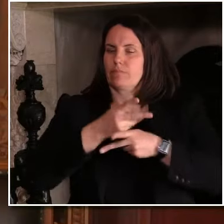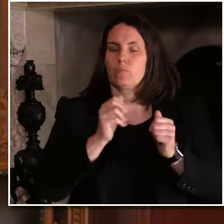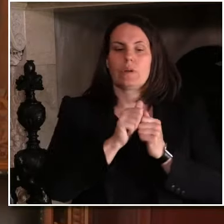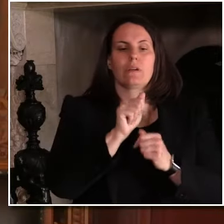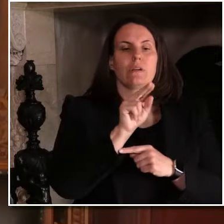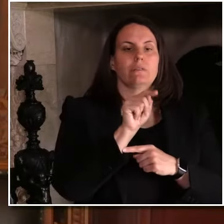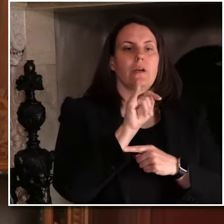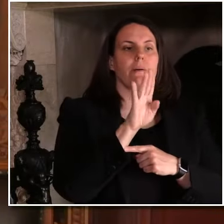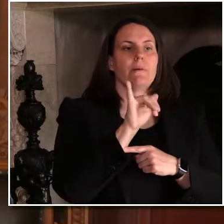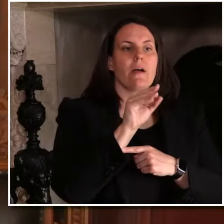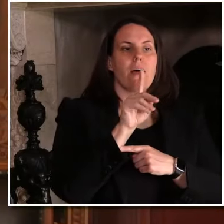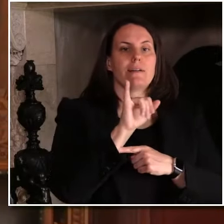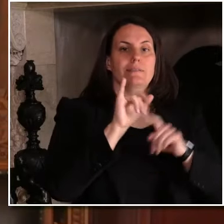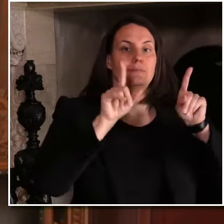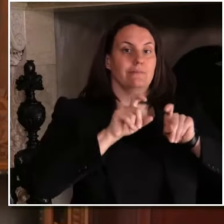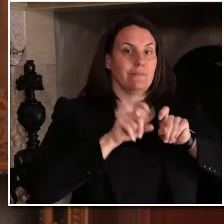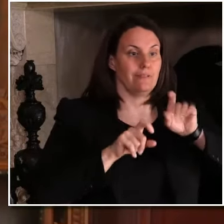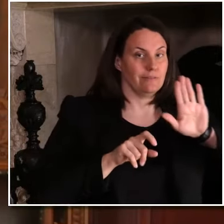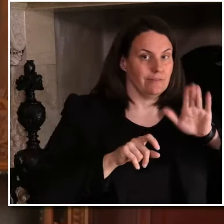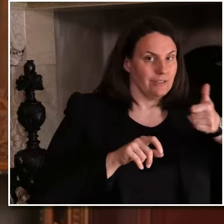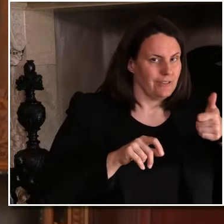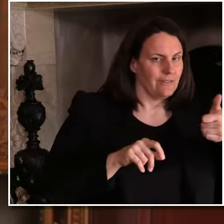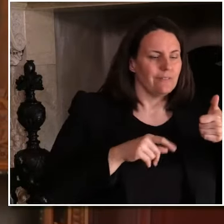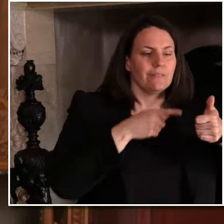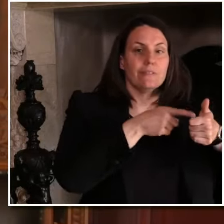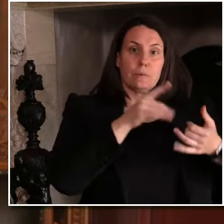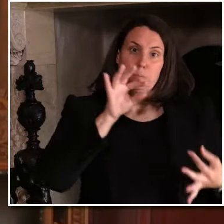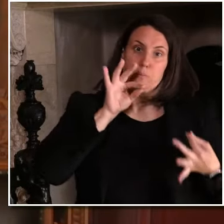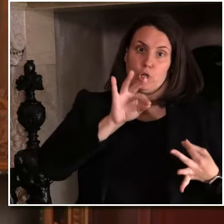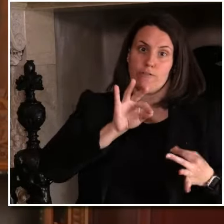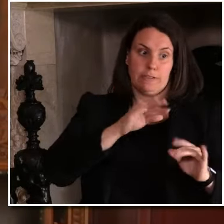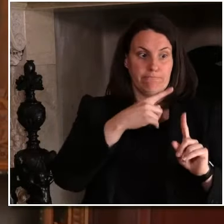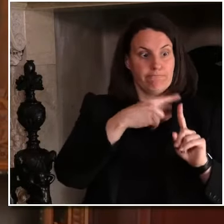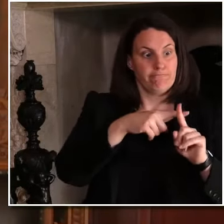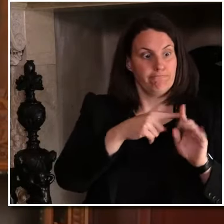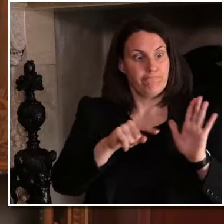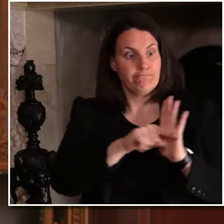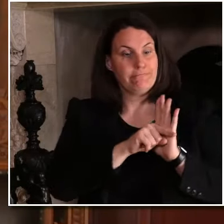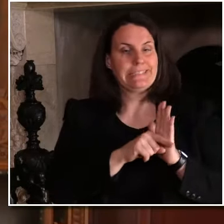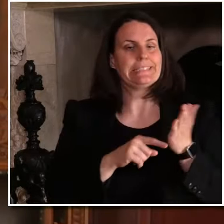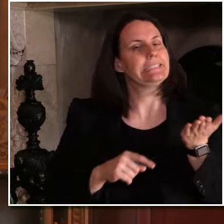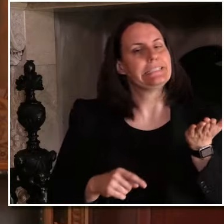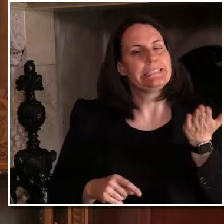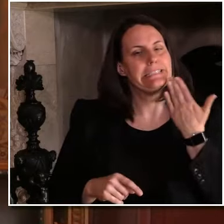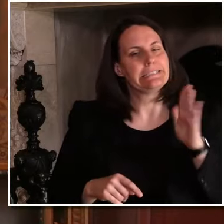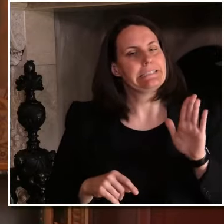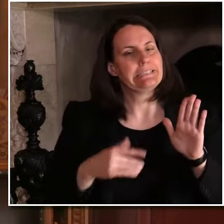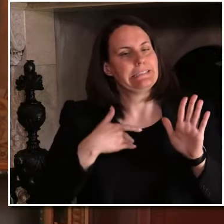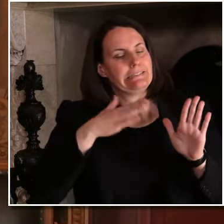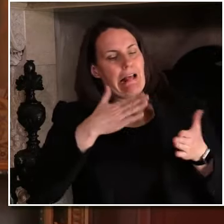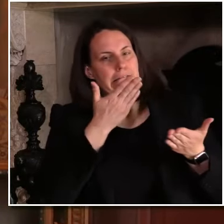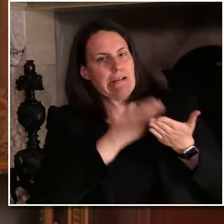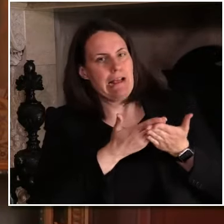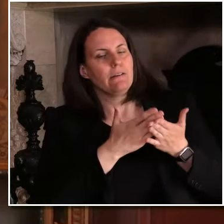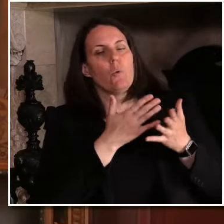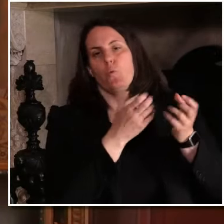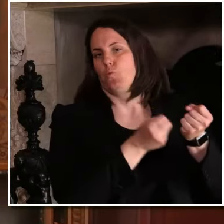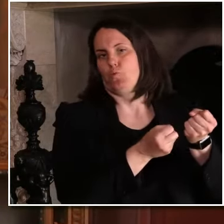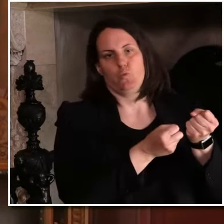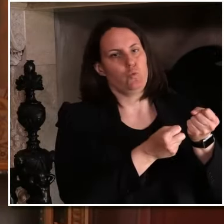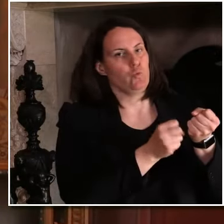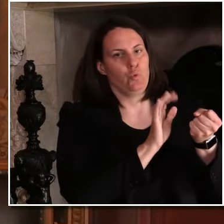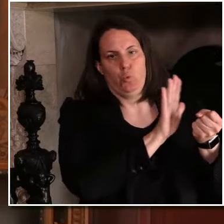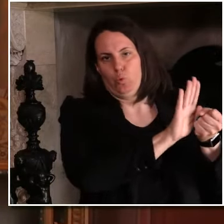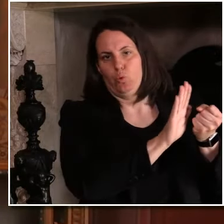this size and spread of the epidemic down the road. So we're actively planning it, but the technology isn't at a state right now where it would